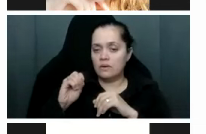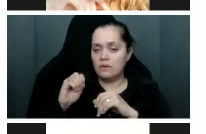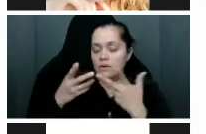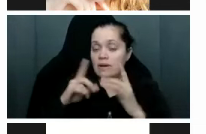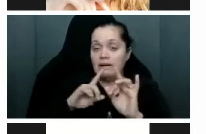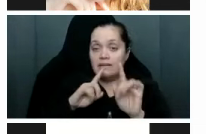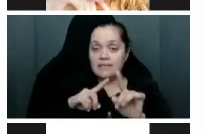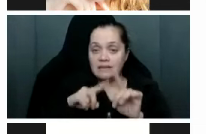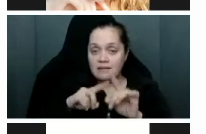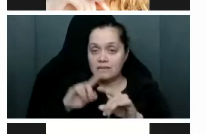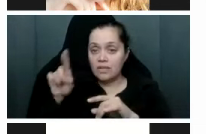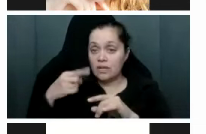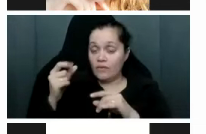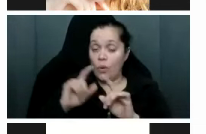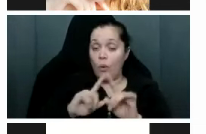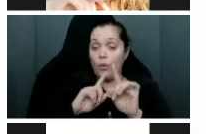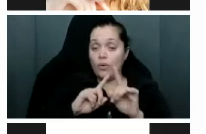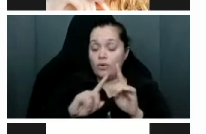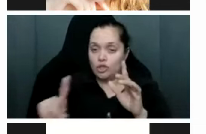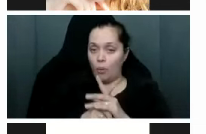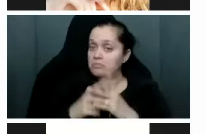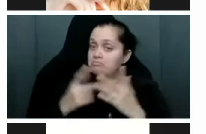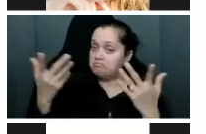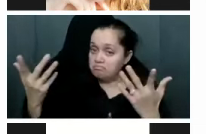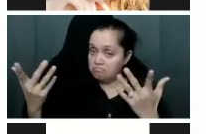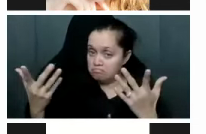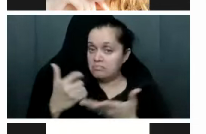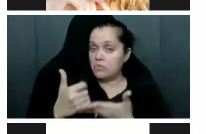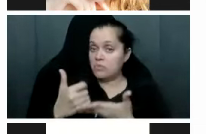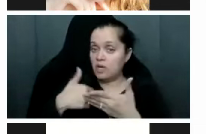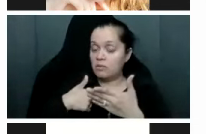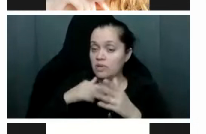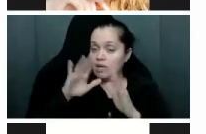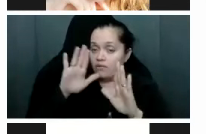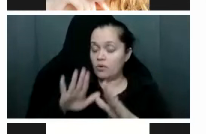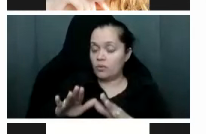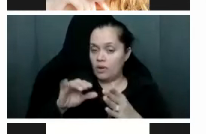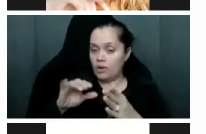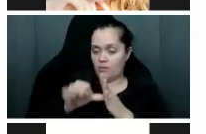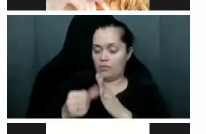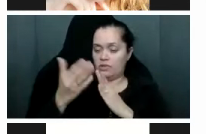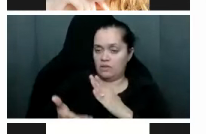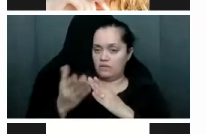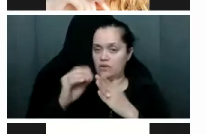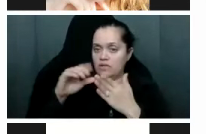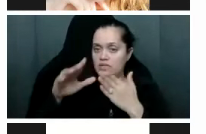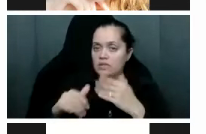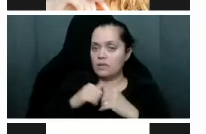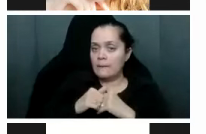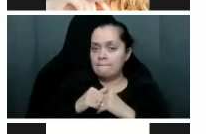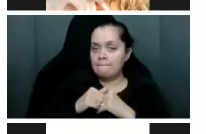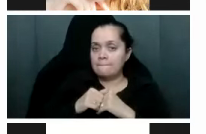attendance. If you're always here, that would help me have a good impression of you as a student.